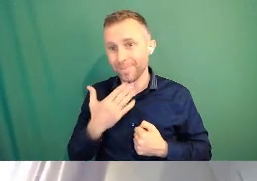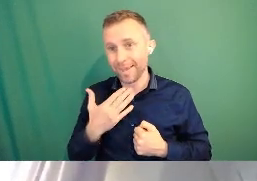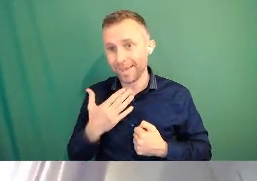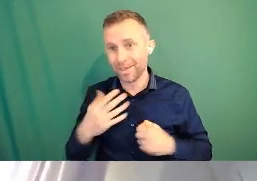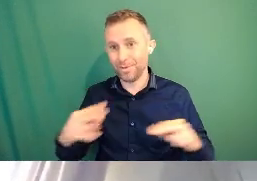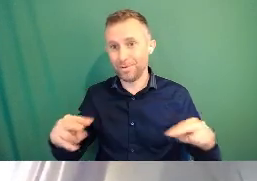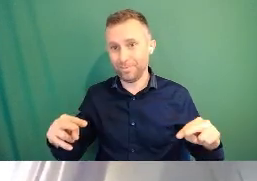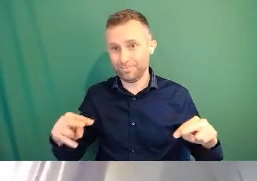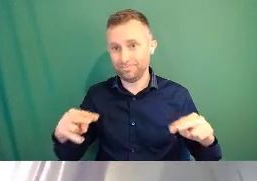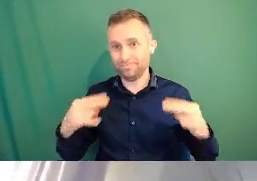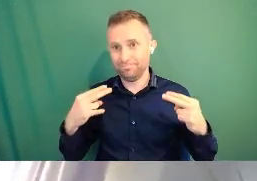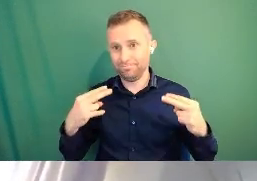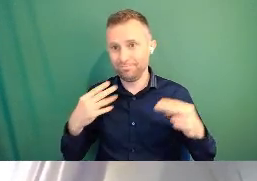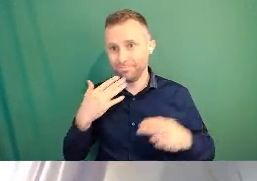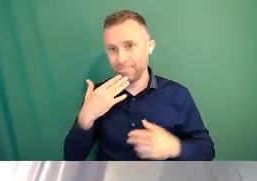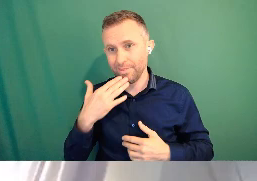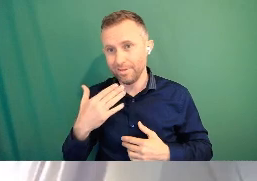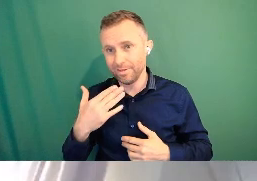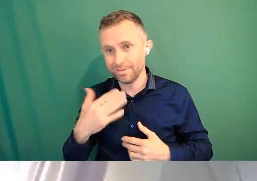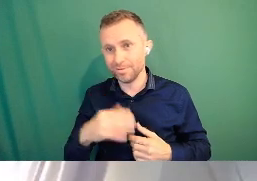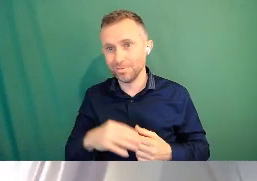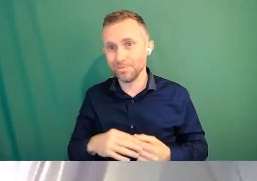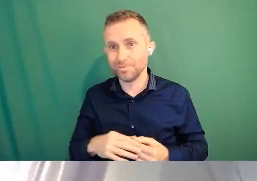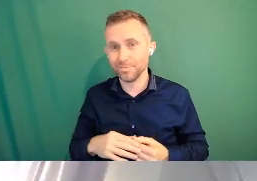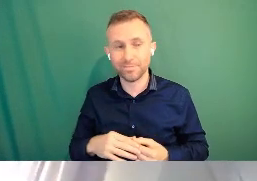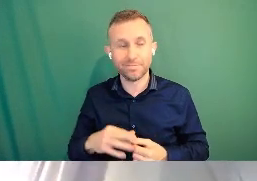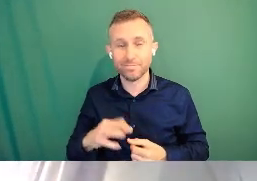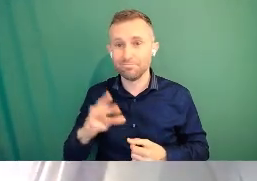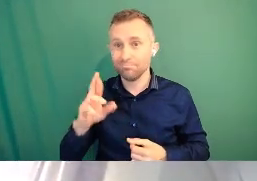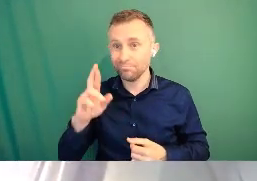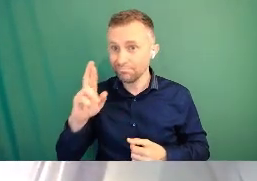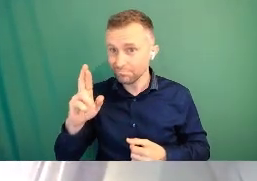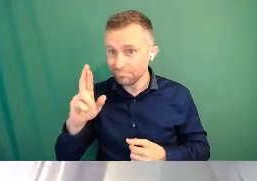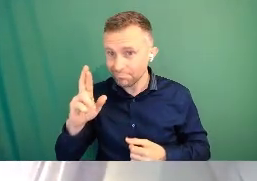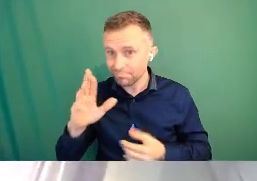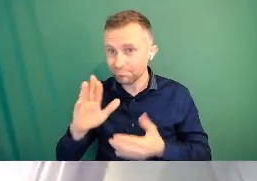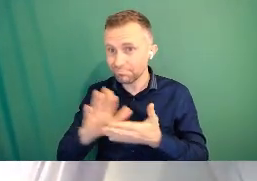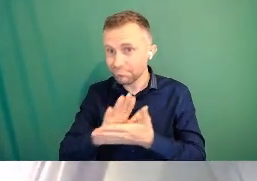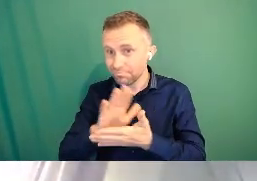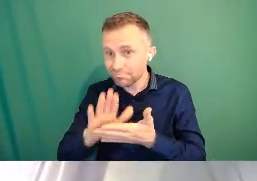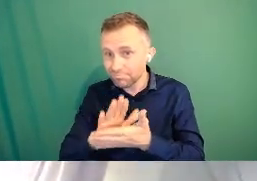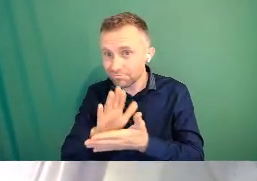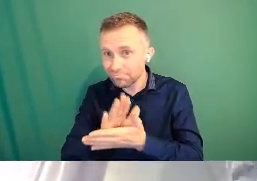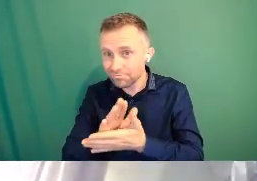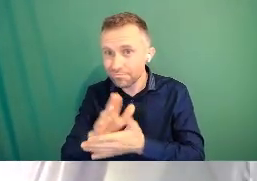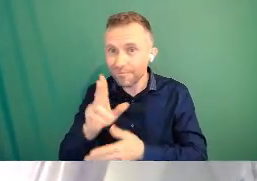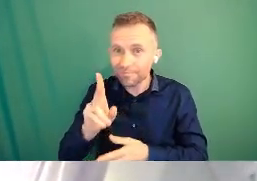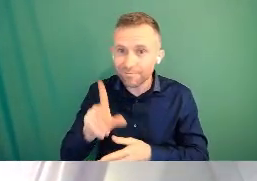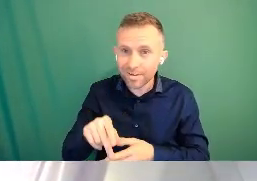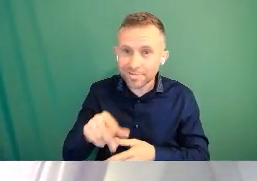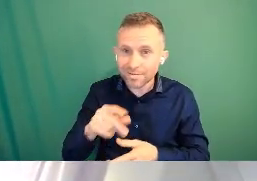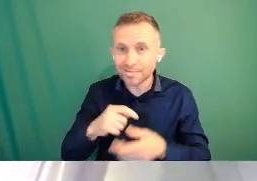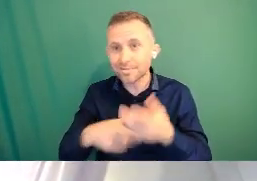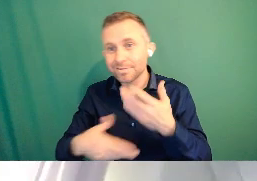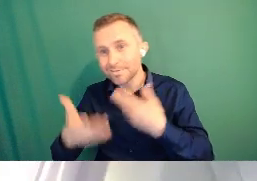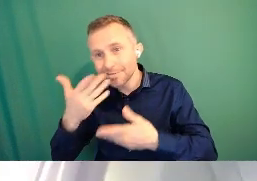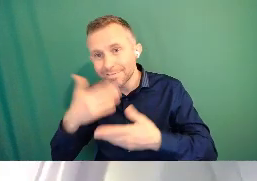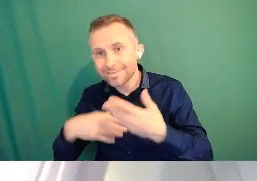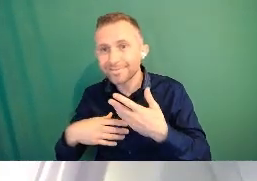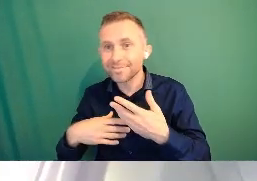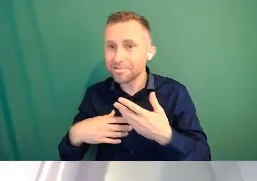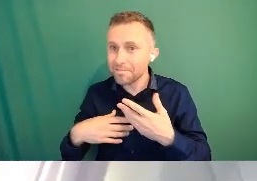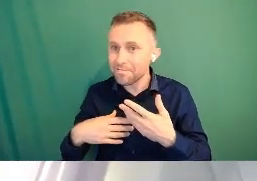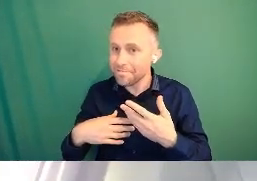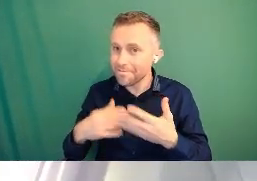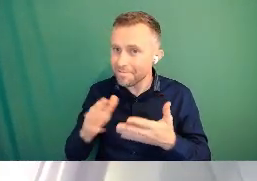Okie dokie. Well, yeah, thank you for listening to me. Hopefully you've enjoyed that and it's been a bit